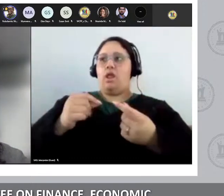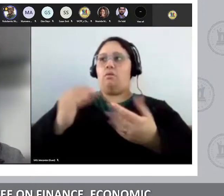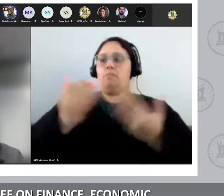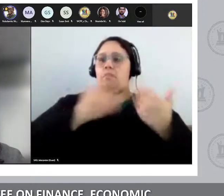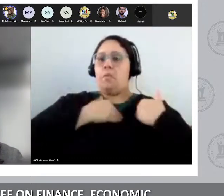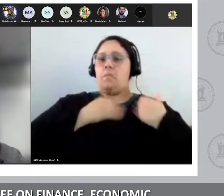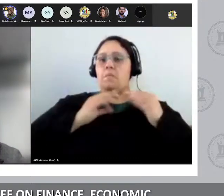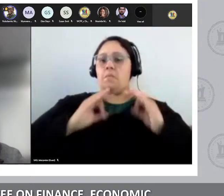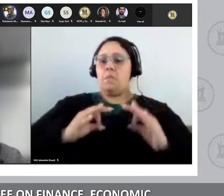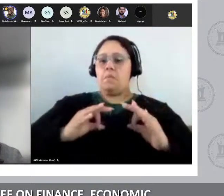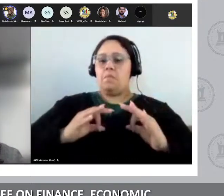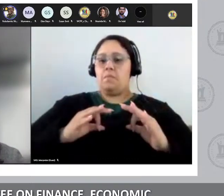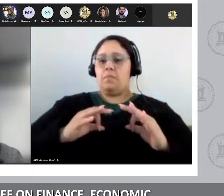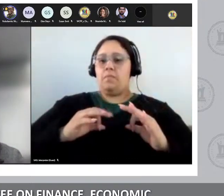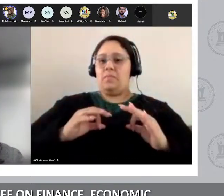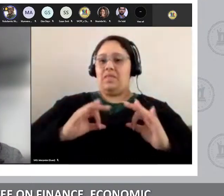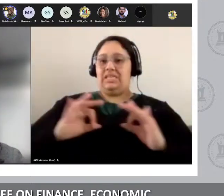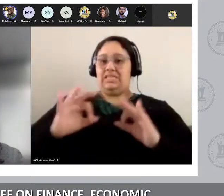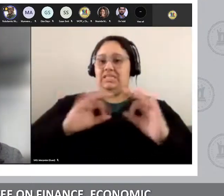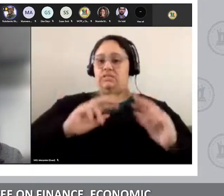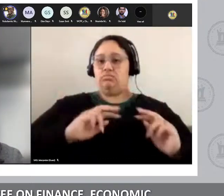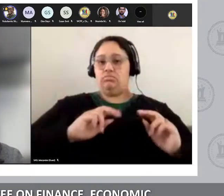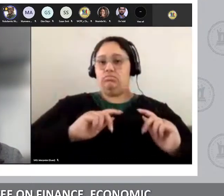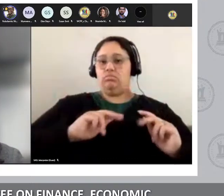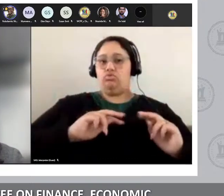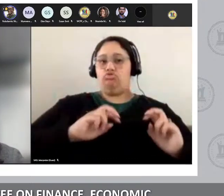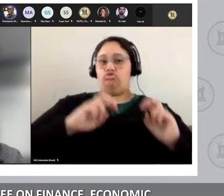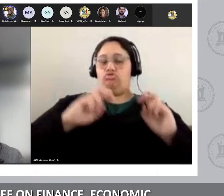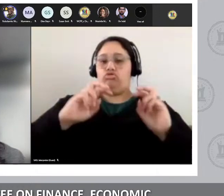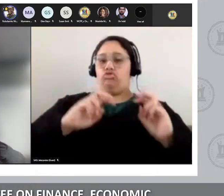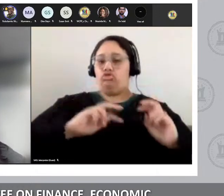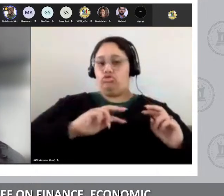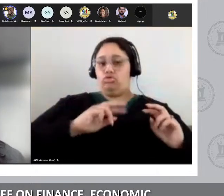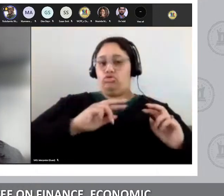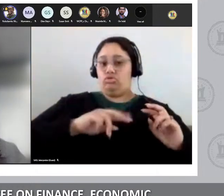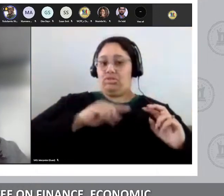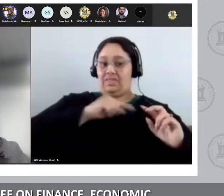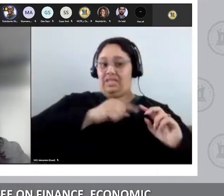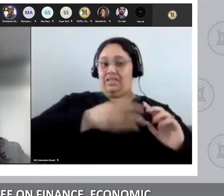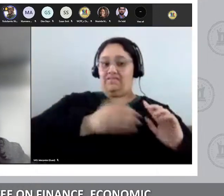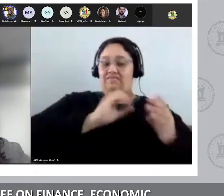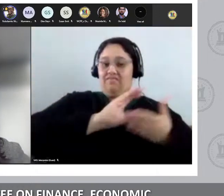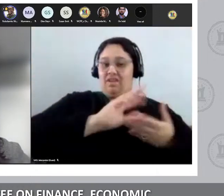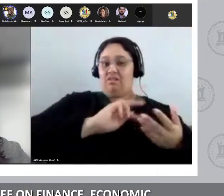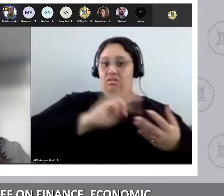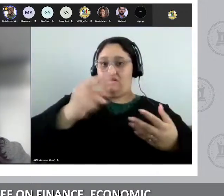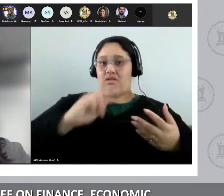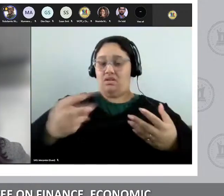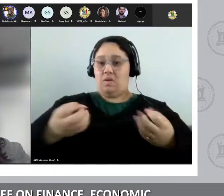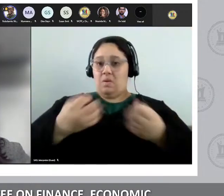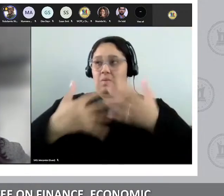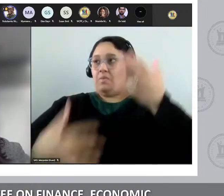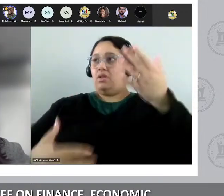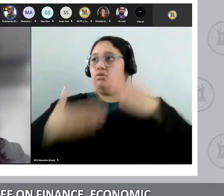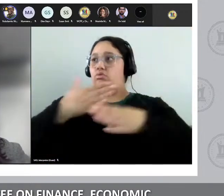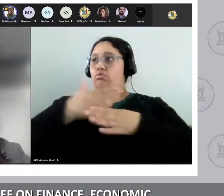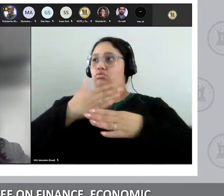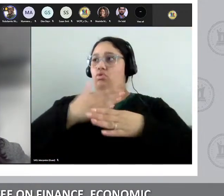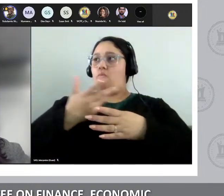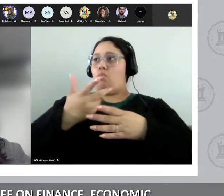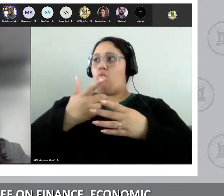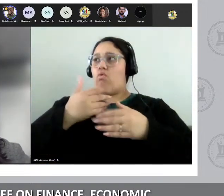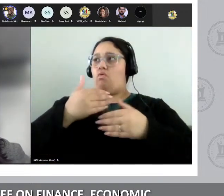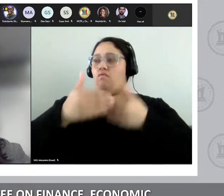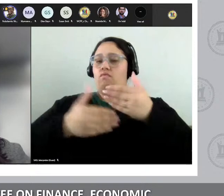secured. Do those translate into any number of jobs? And will these be jobs that in the